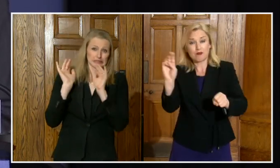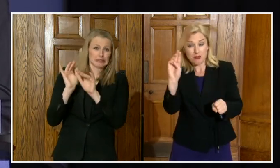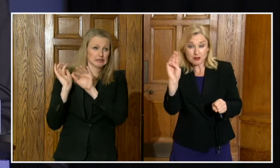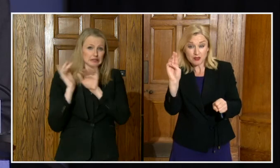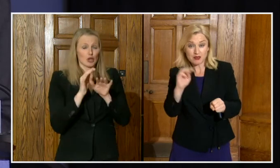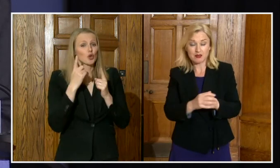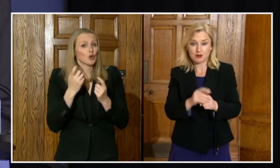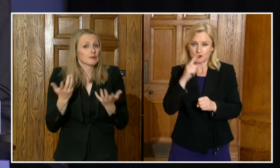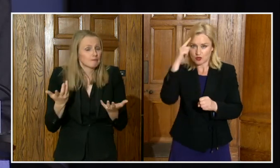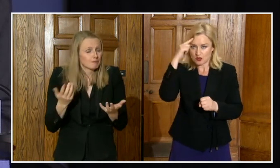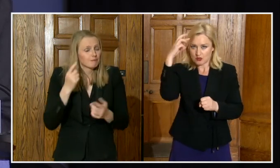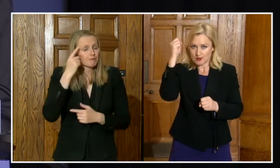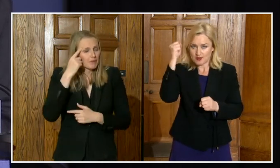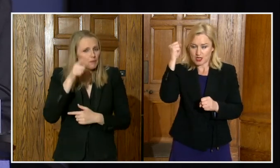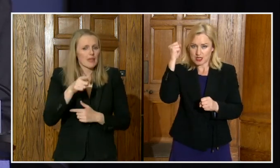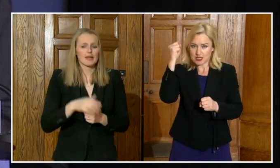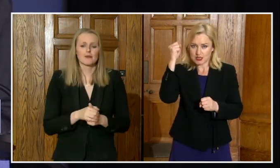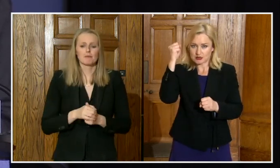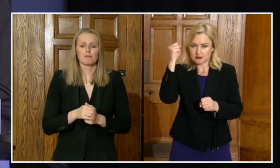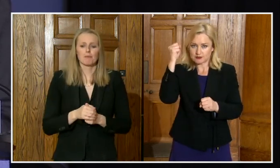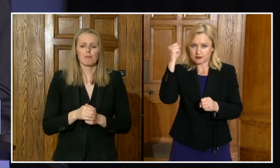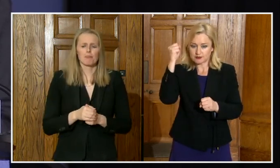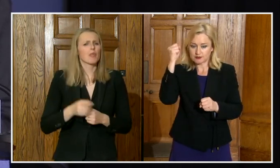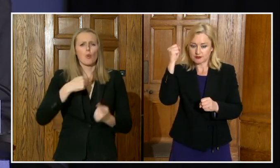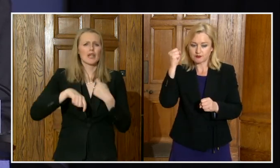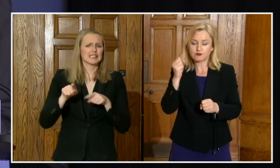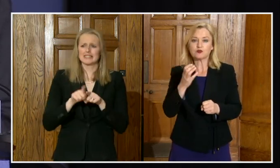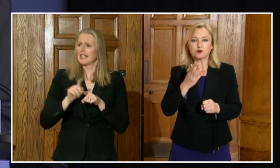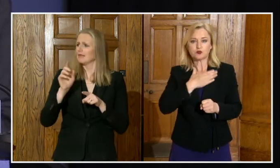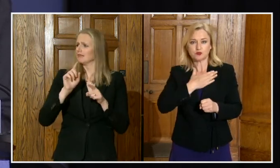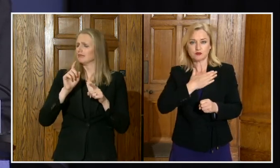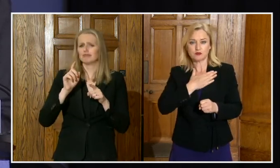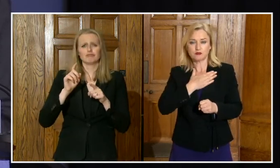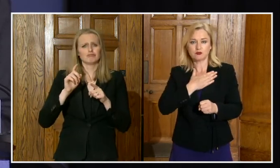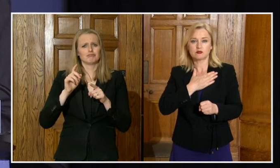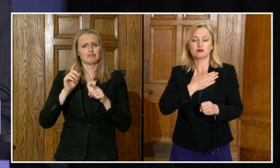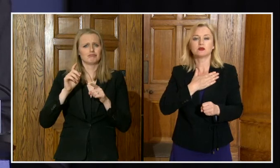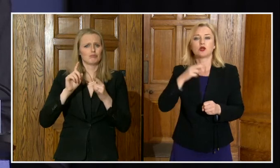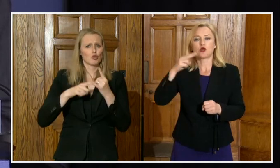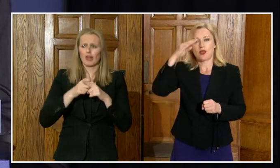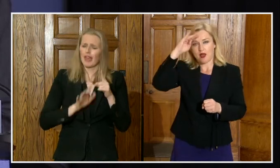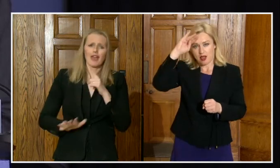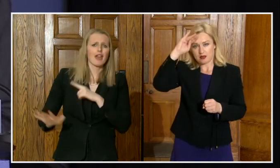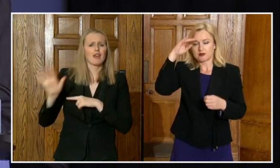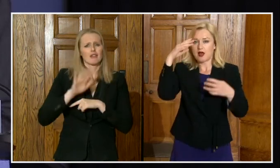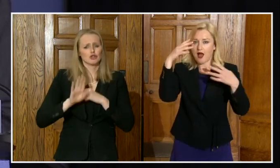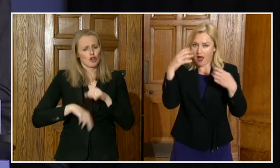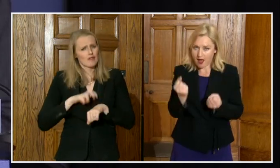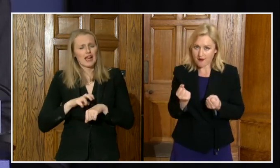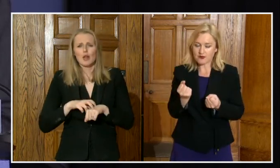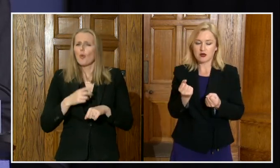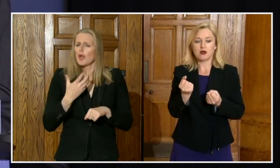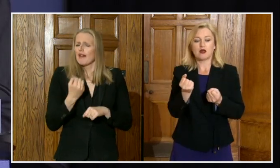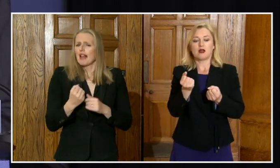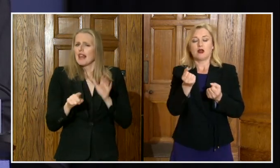in mind. We have, as indeed all jurisdictions, have a statutory and legal responsibility